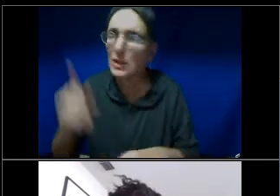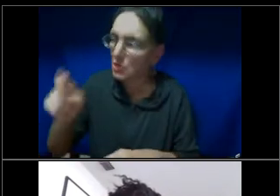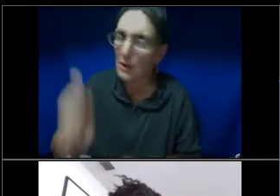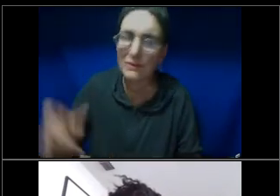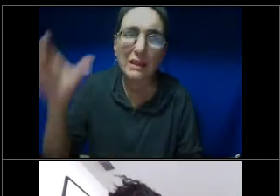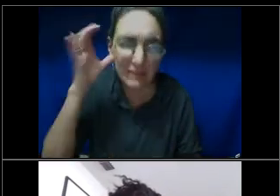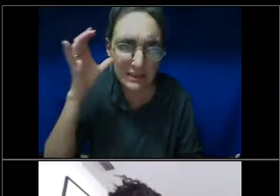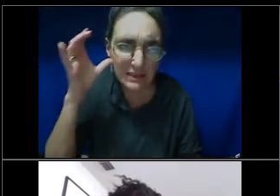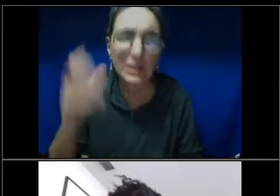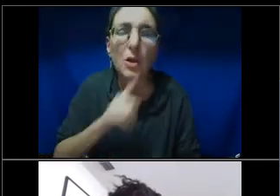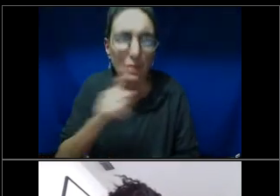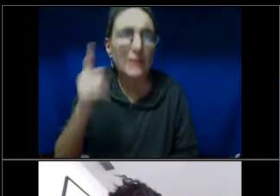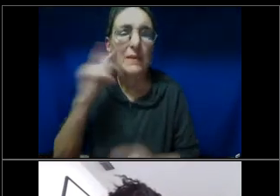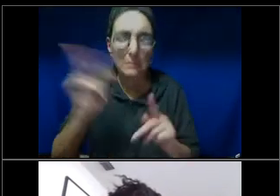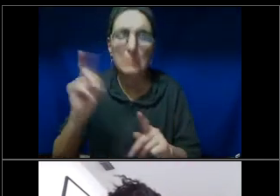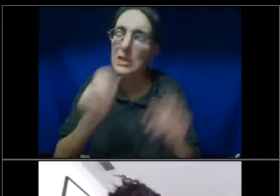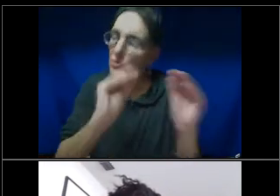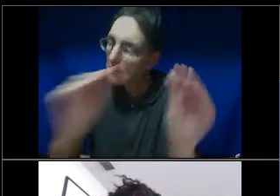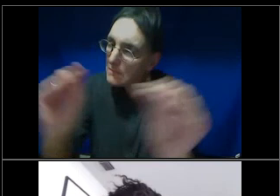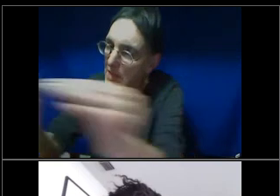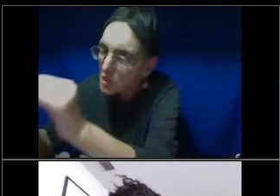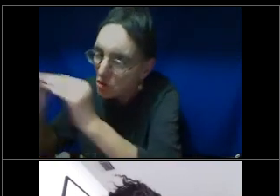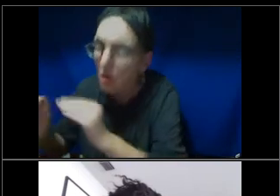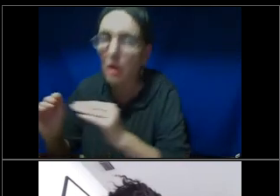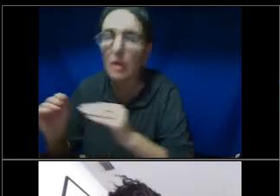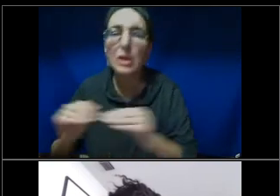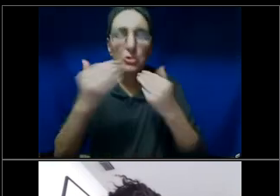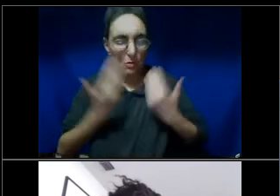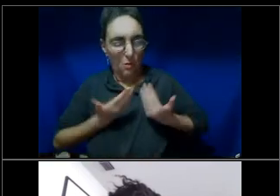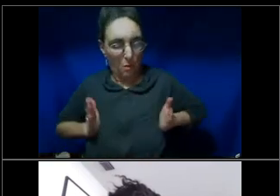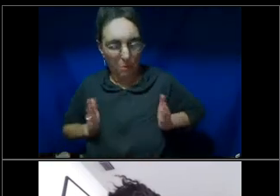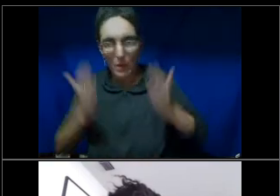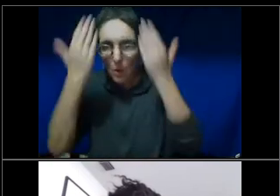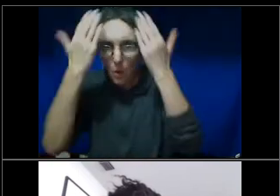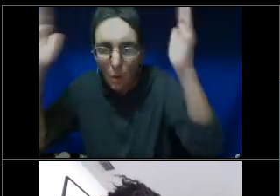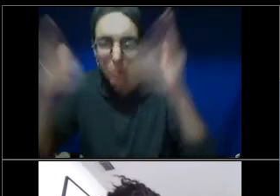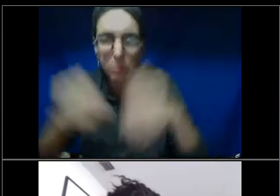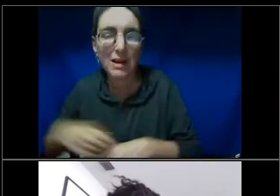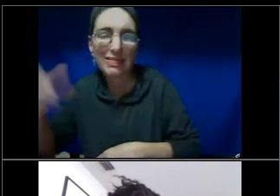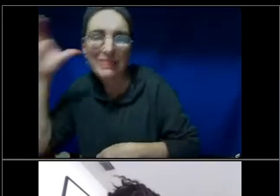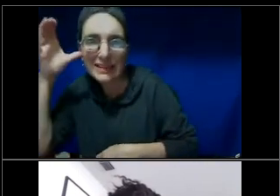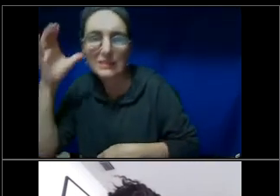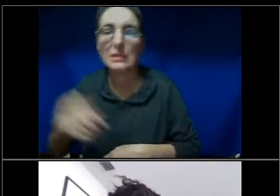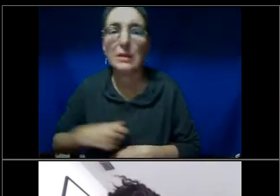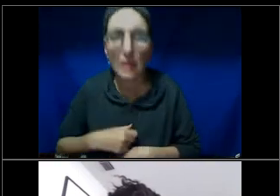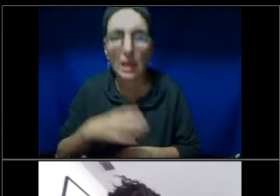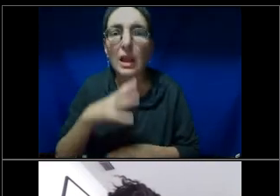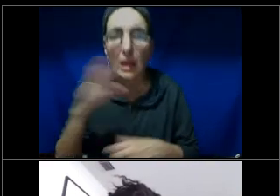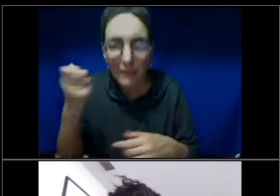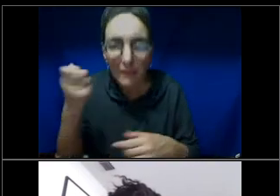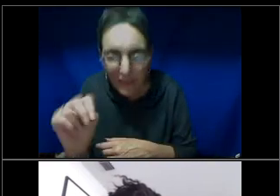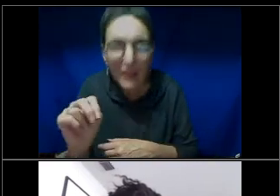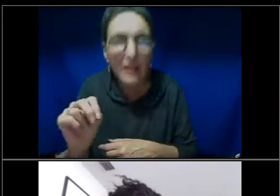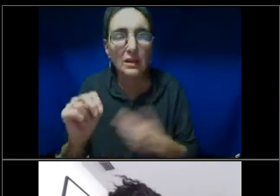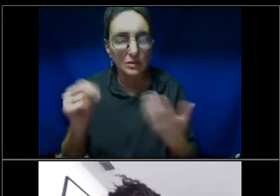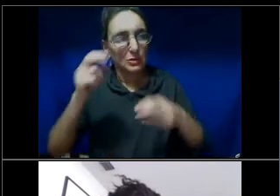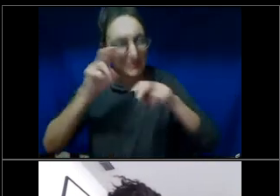people need to be taught to do full, active, open heart listening, to actually gather it, and then to like sit with